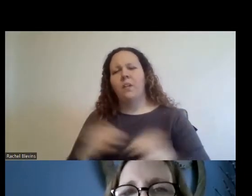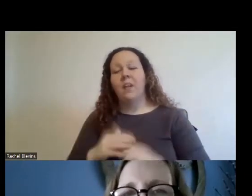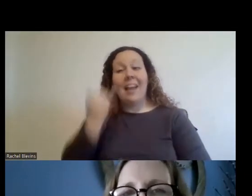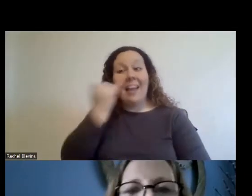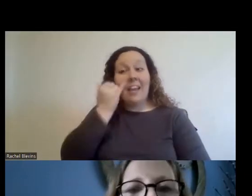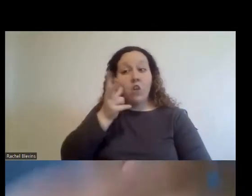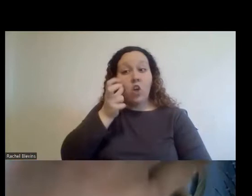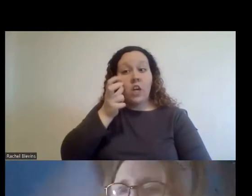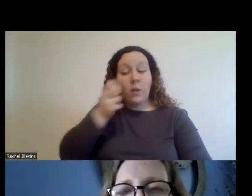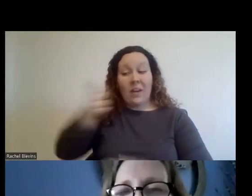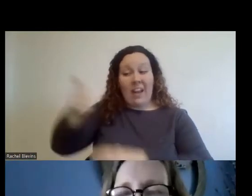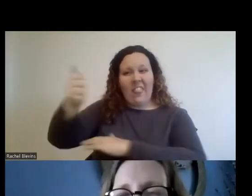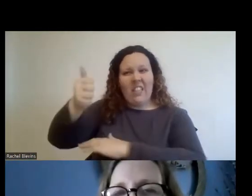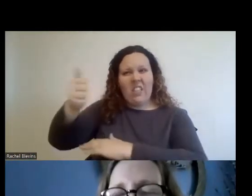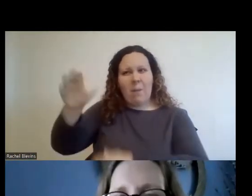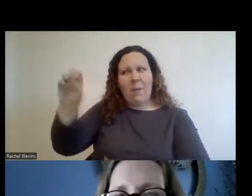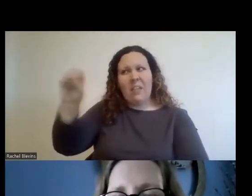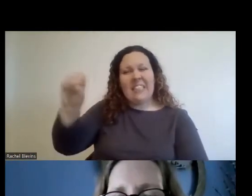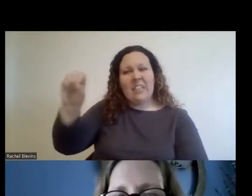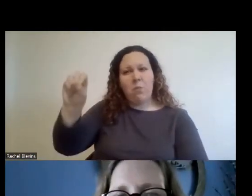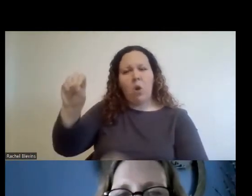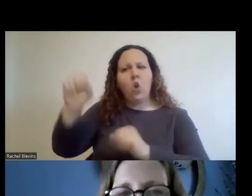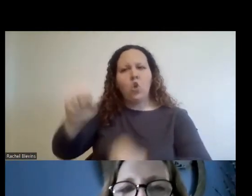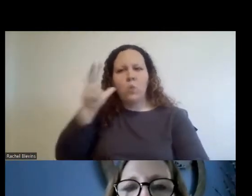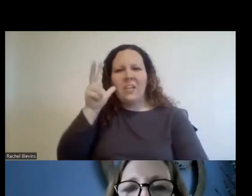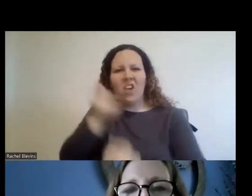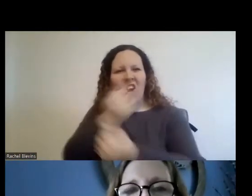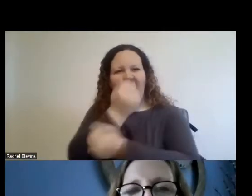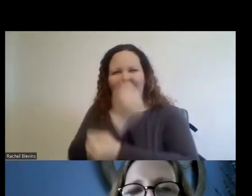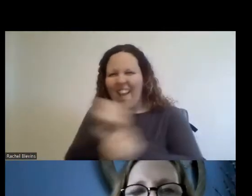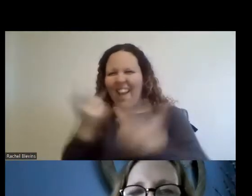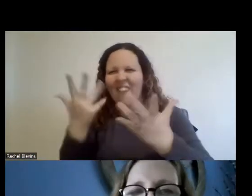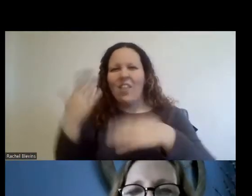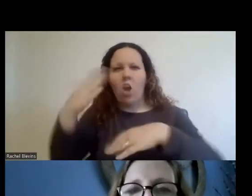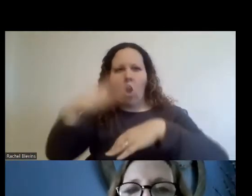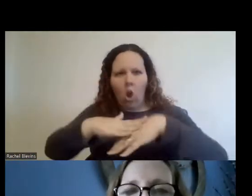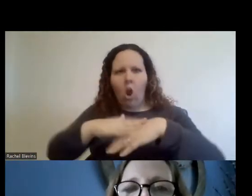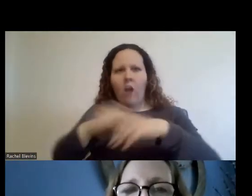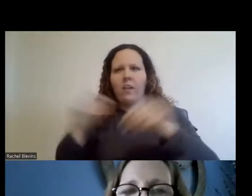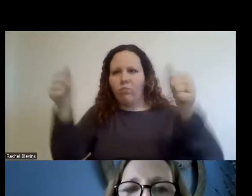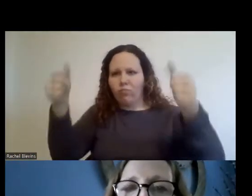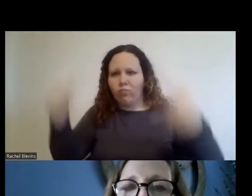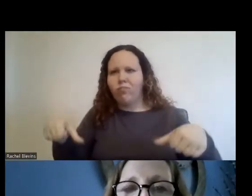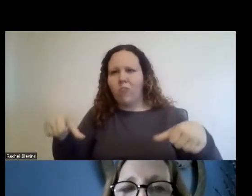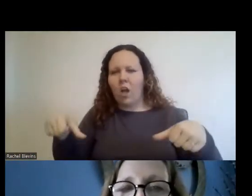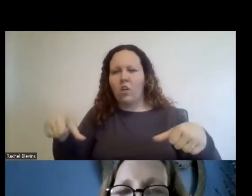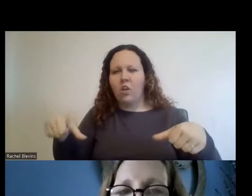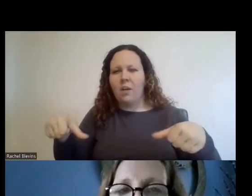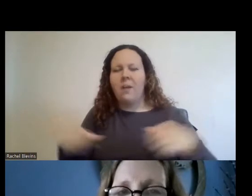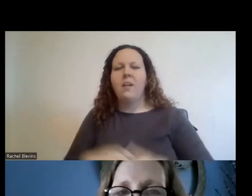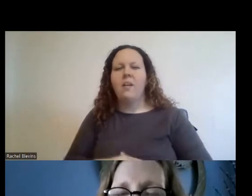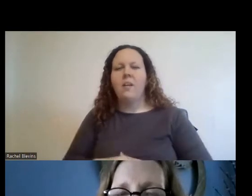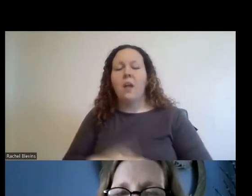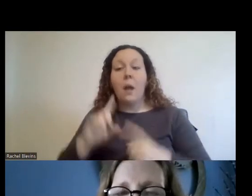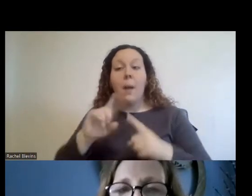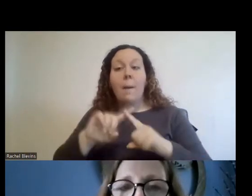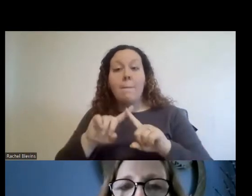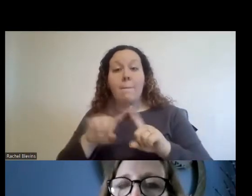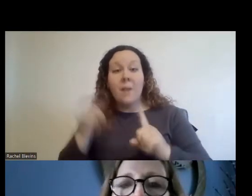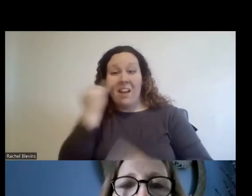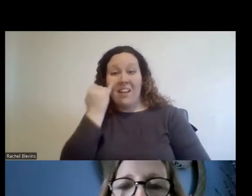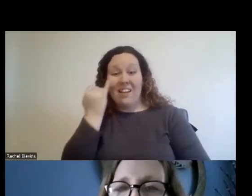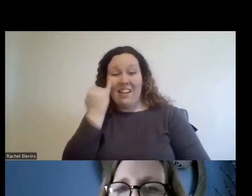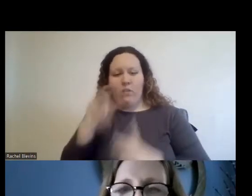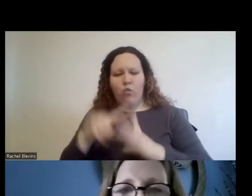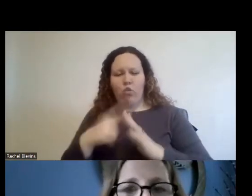along 0, you can hear everything on the audiogram. But if you're hearing, if you just start to hear like at 40, you're